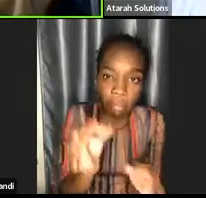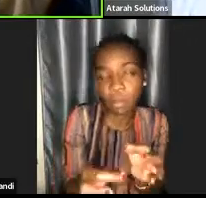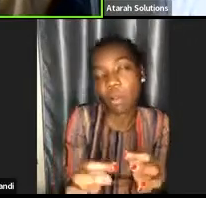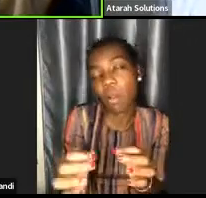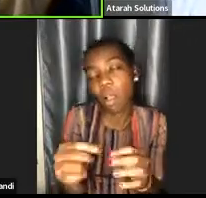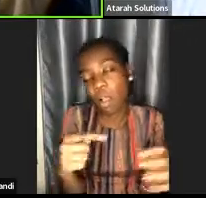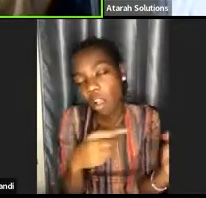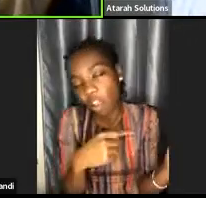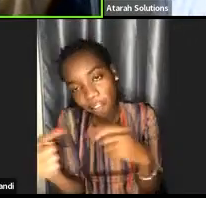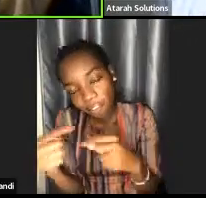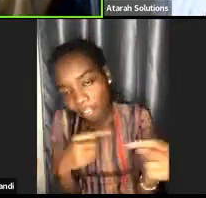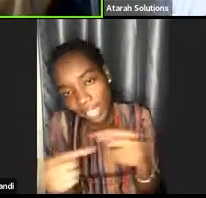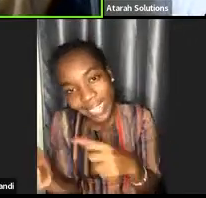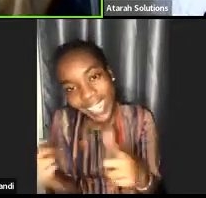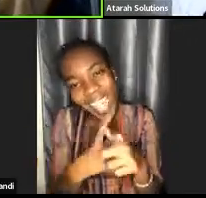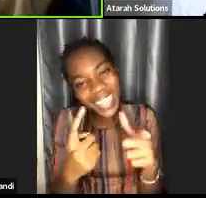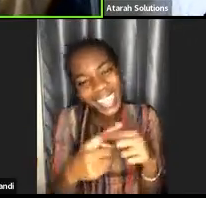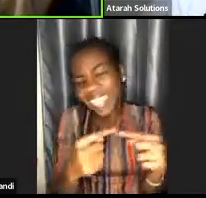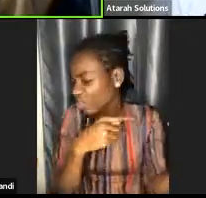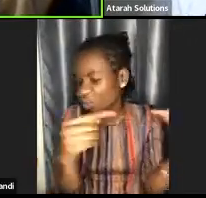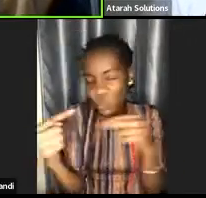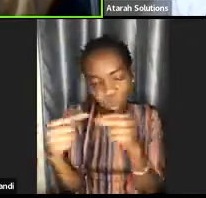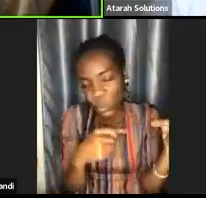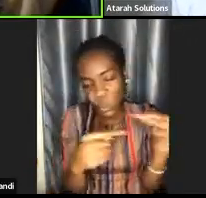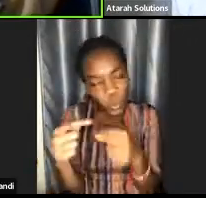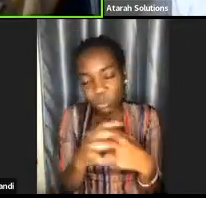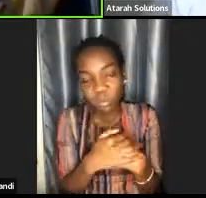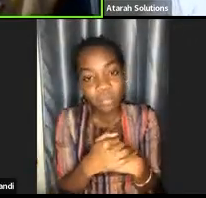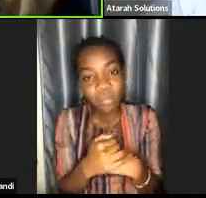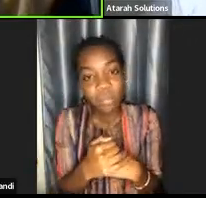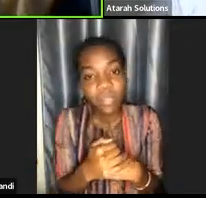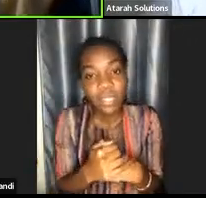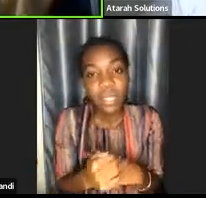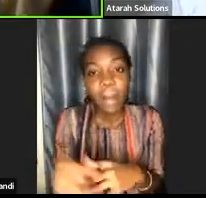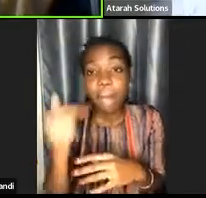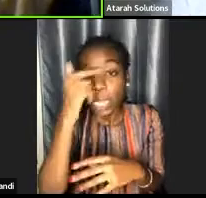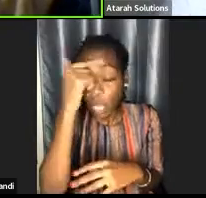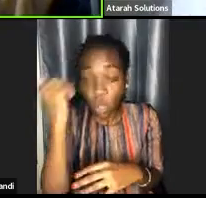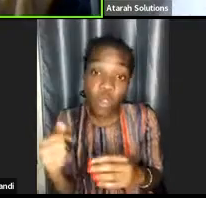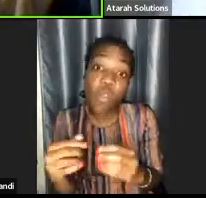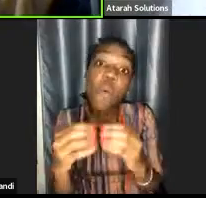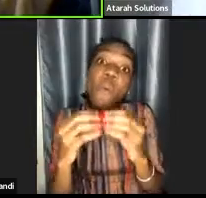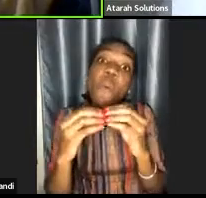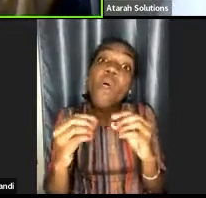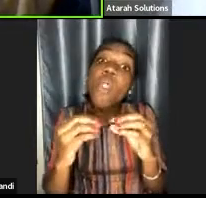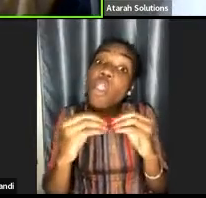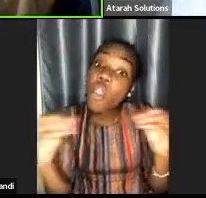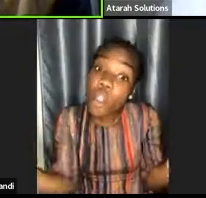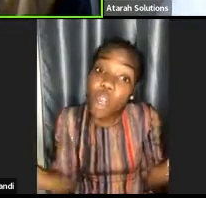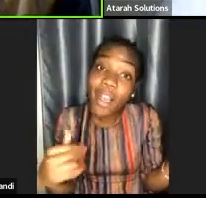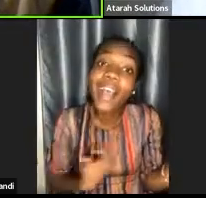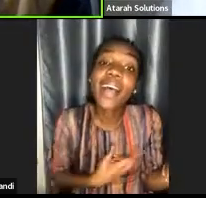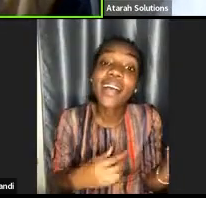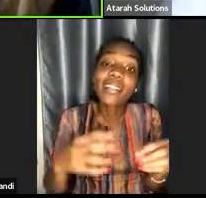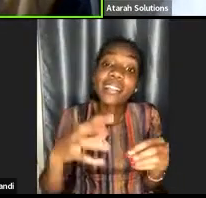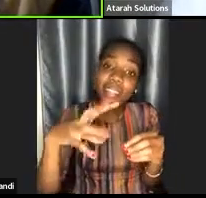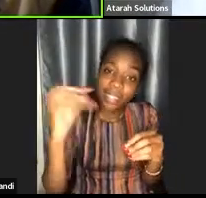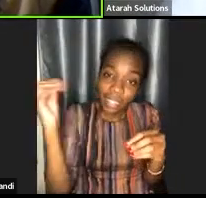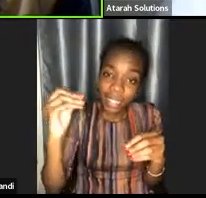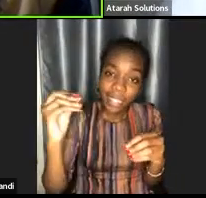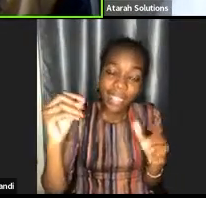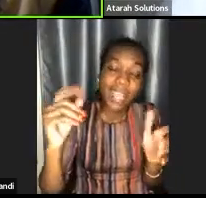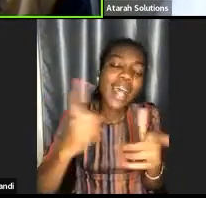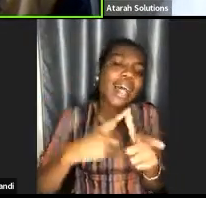and even violence and war. Because the longer a dispute takes to be resolved, the more it sucks